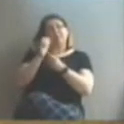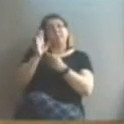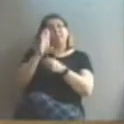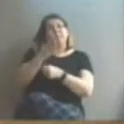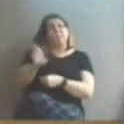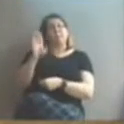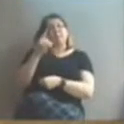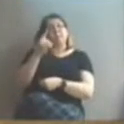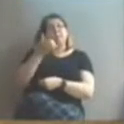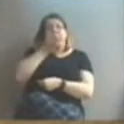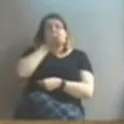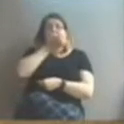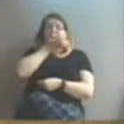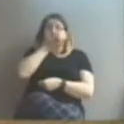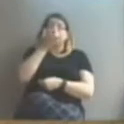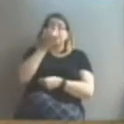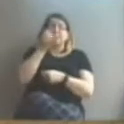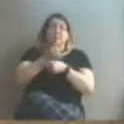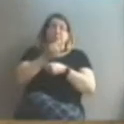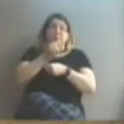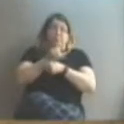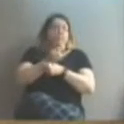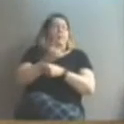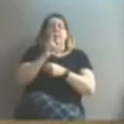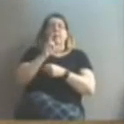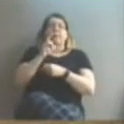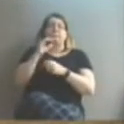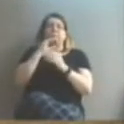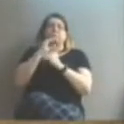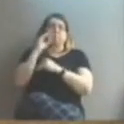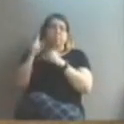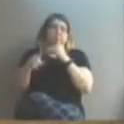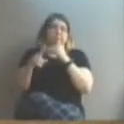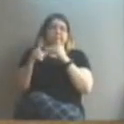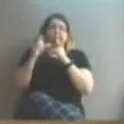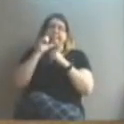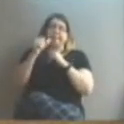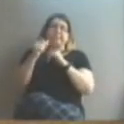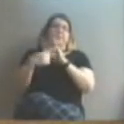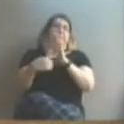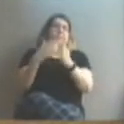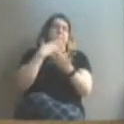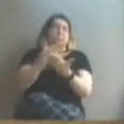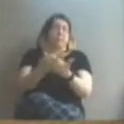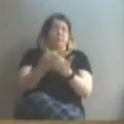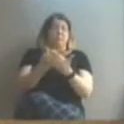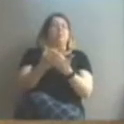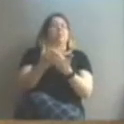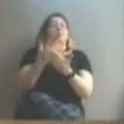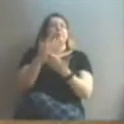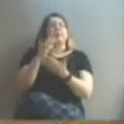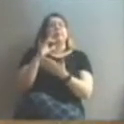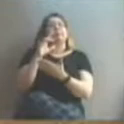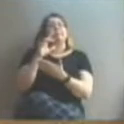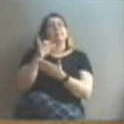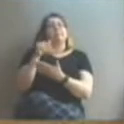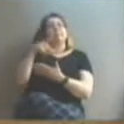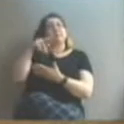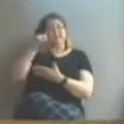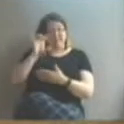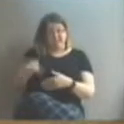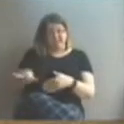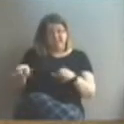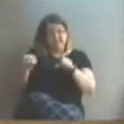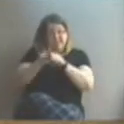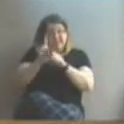an out-of-state-funded think tank that has misrepresented data about JCPS for years. Are these the people that we need to be in bed with? Are these are